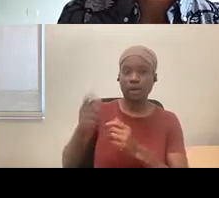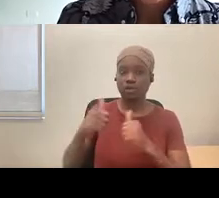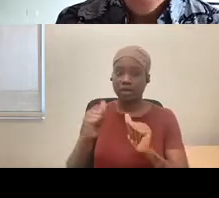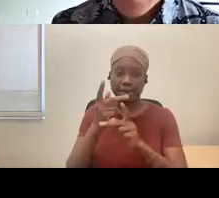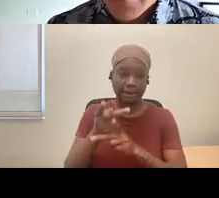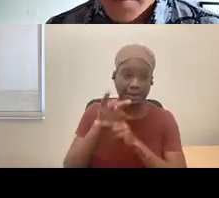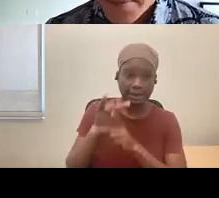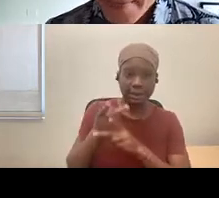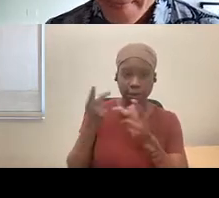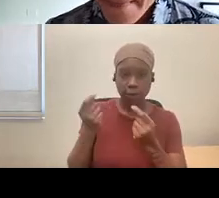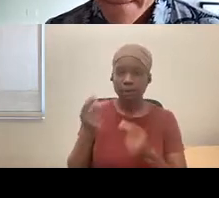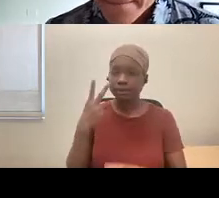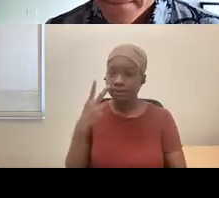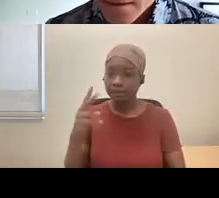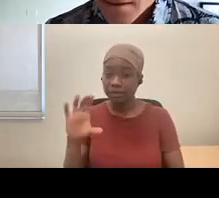See in the chat.